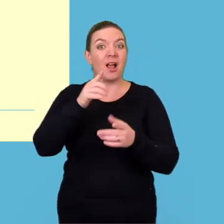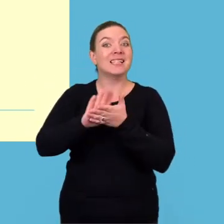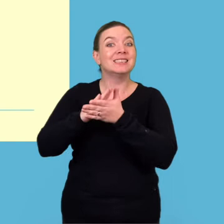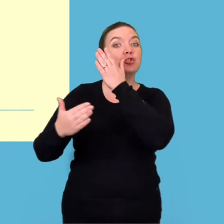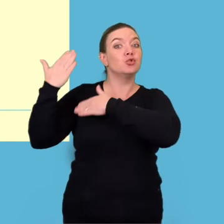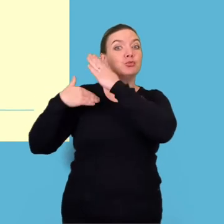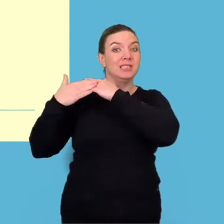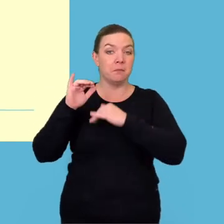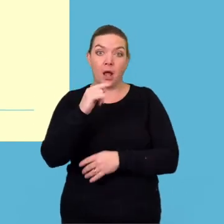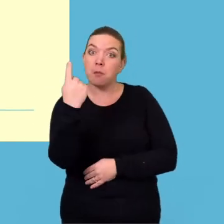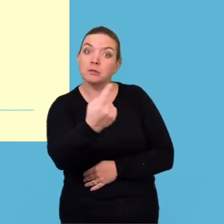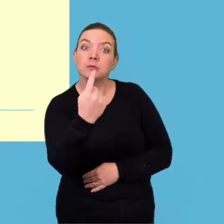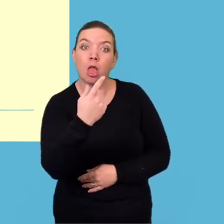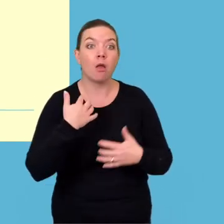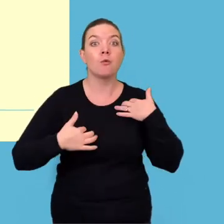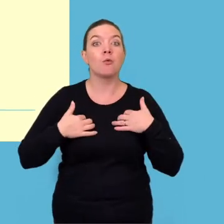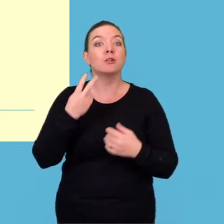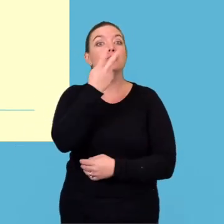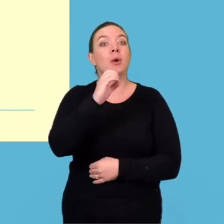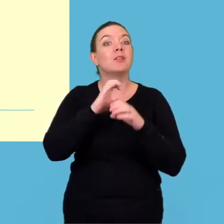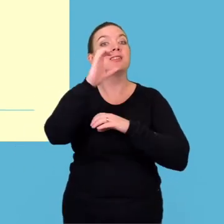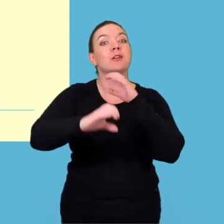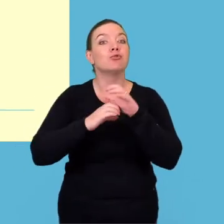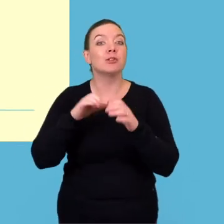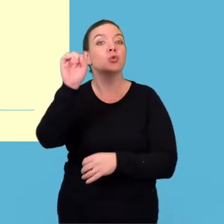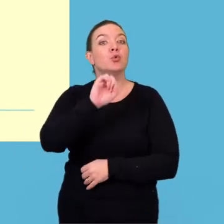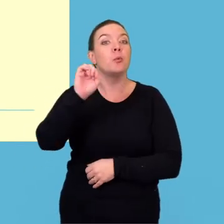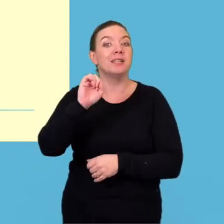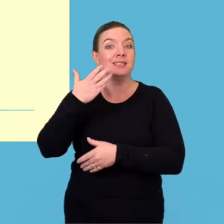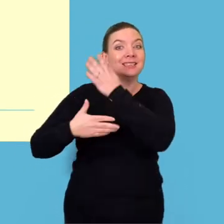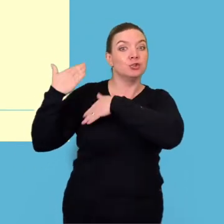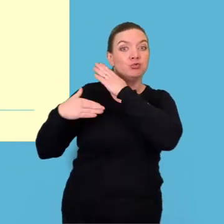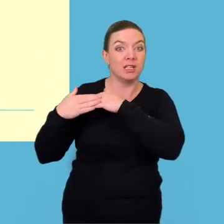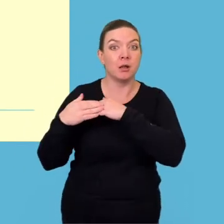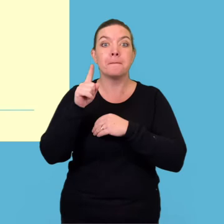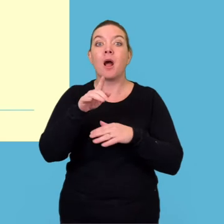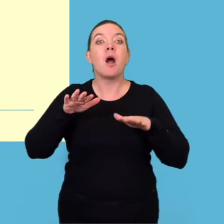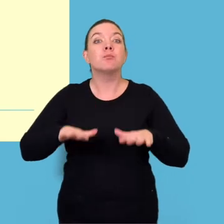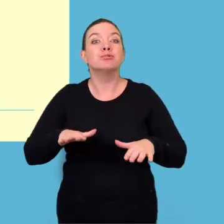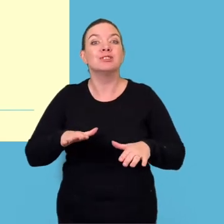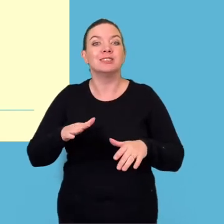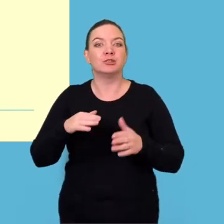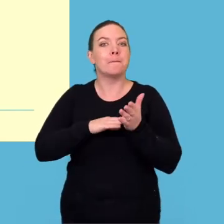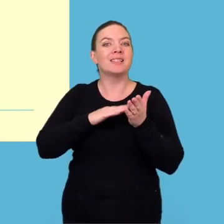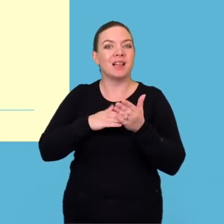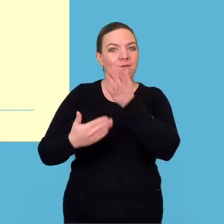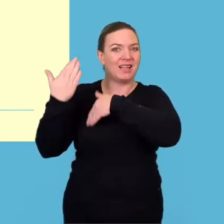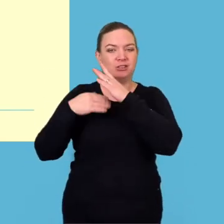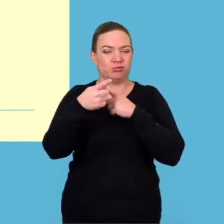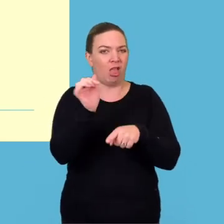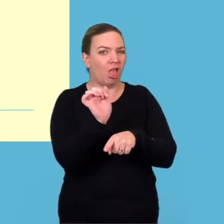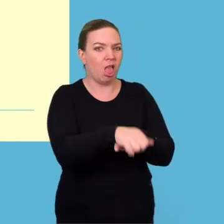in 20th century European history, but have absolutely no interest in British medieval history.